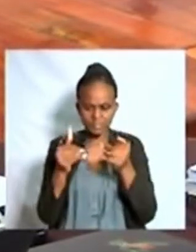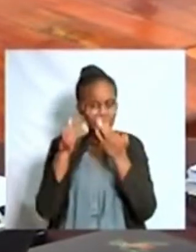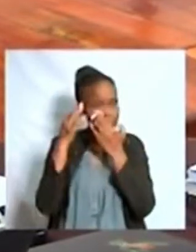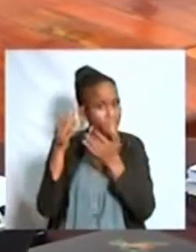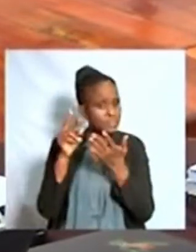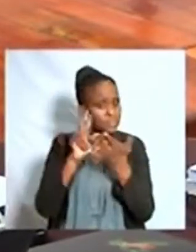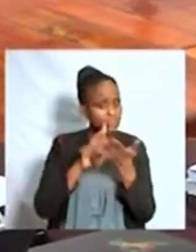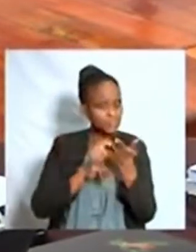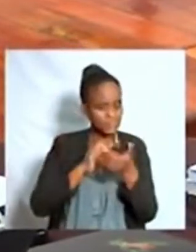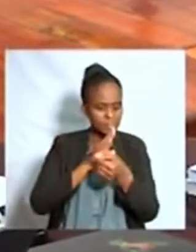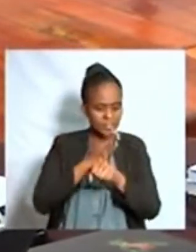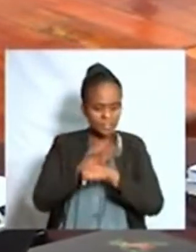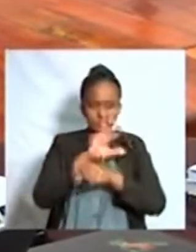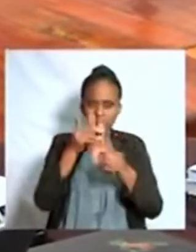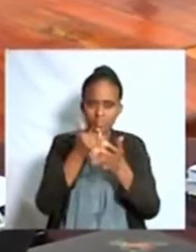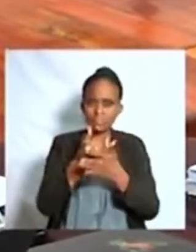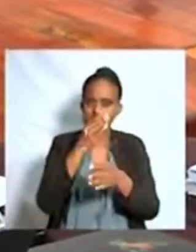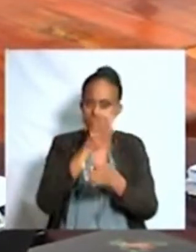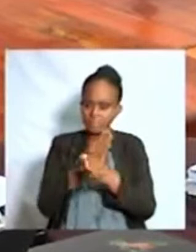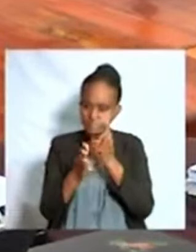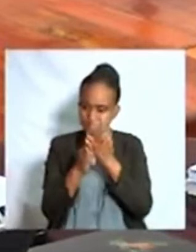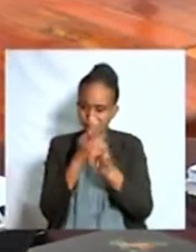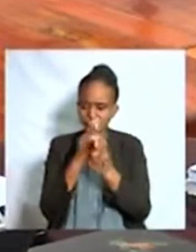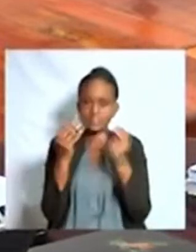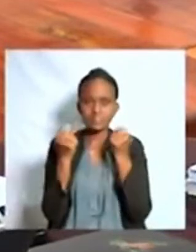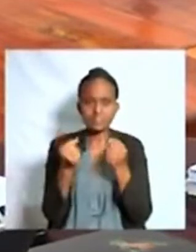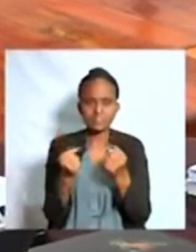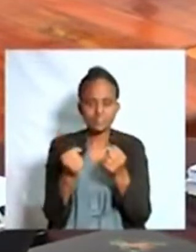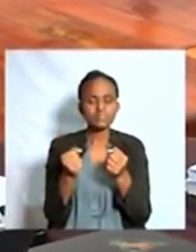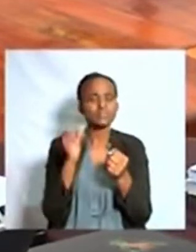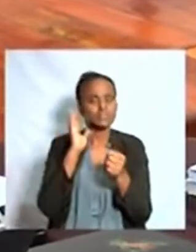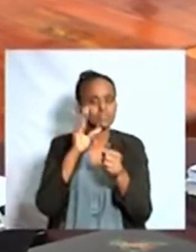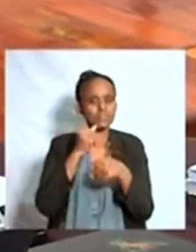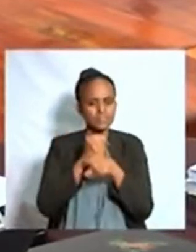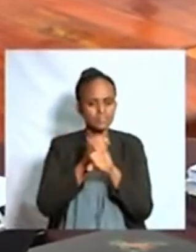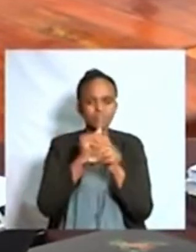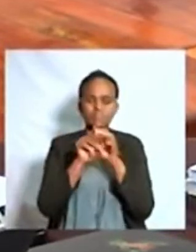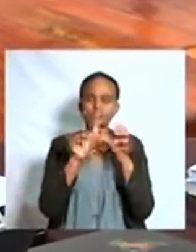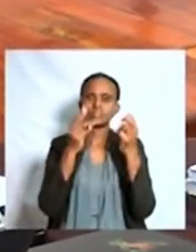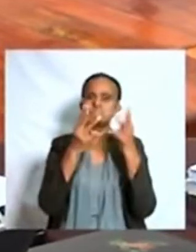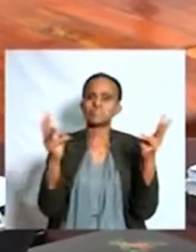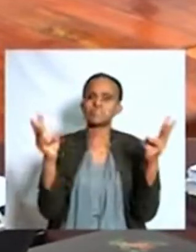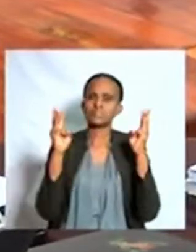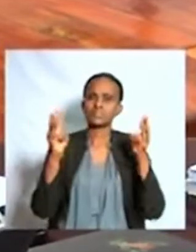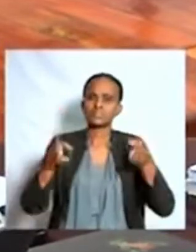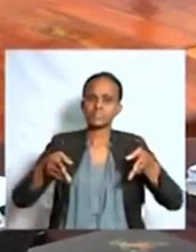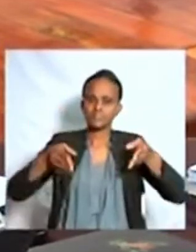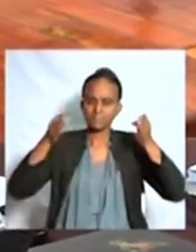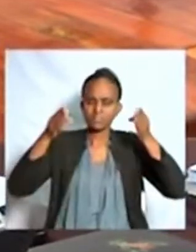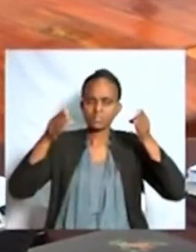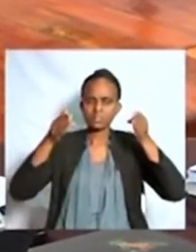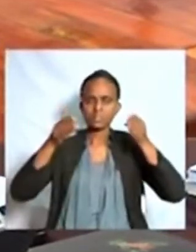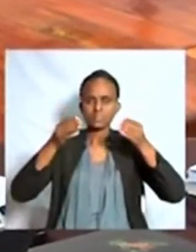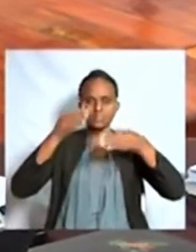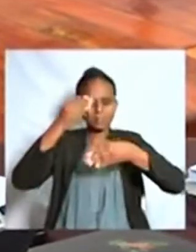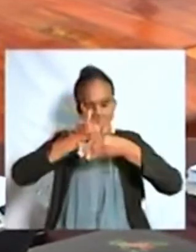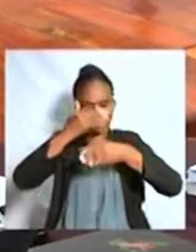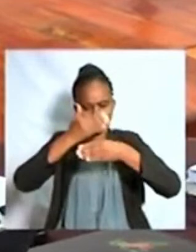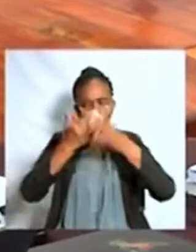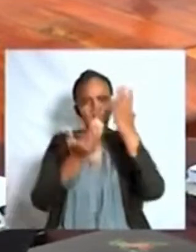that once the structural strength of the building stabilizes, a provision will be made in the wall for an additional window to improve